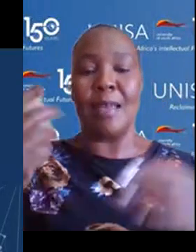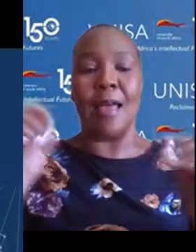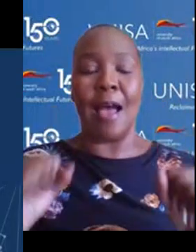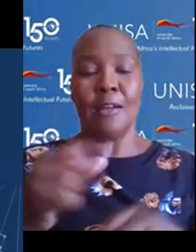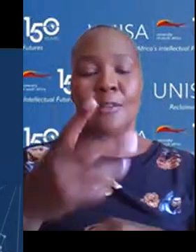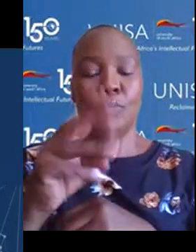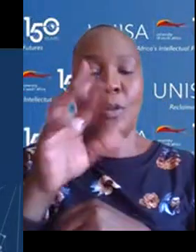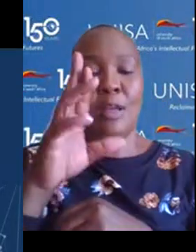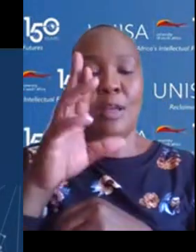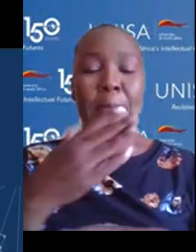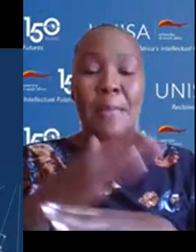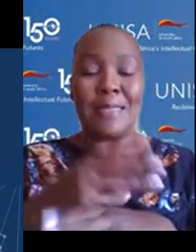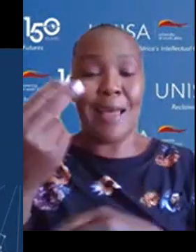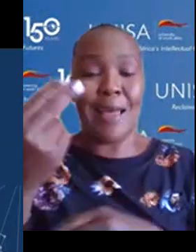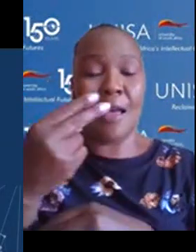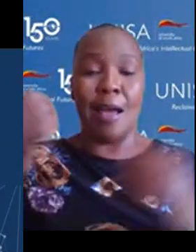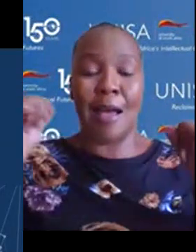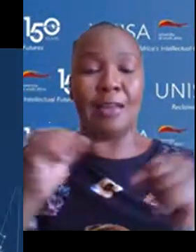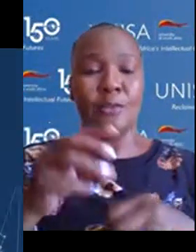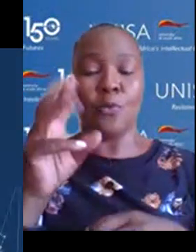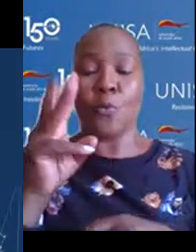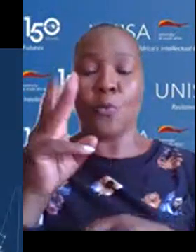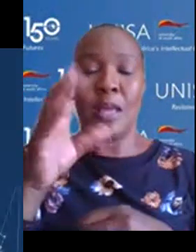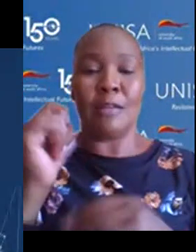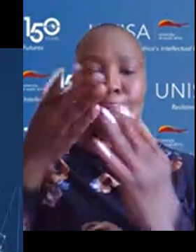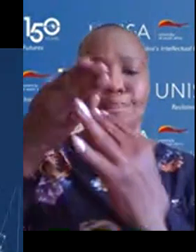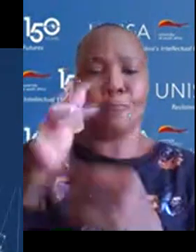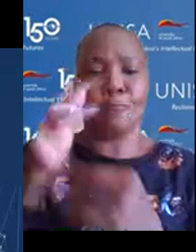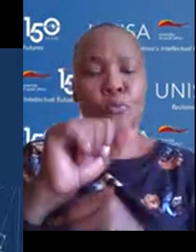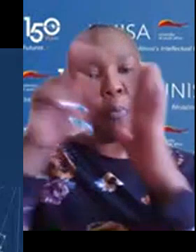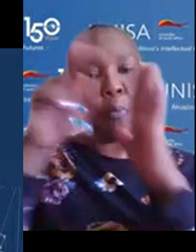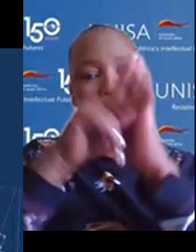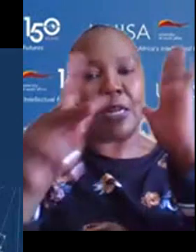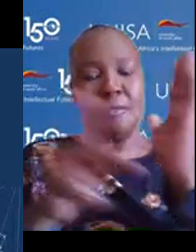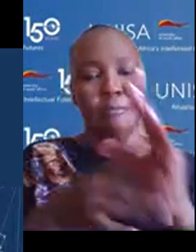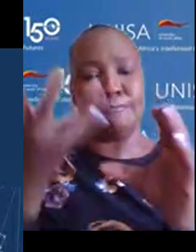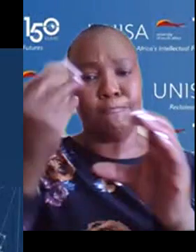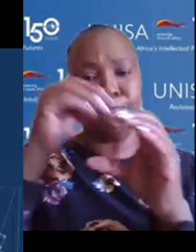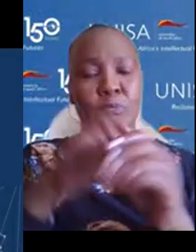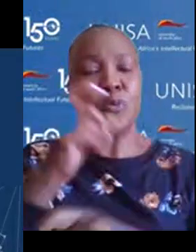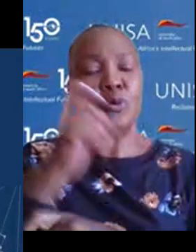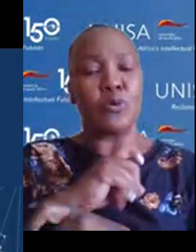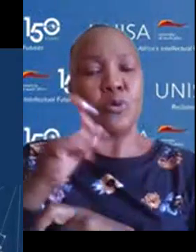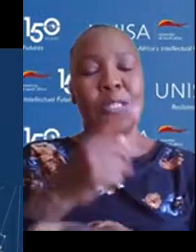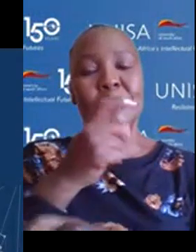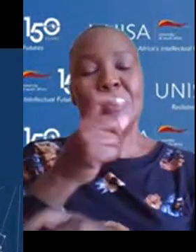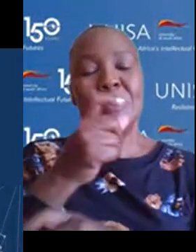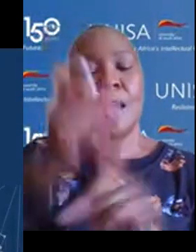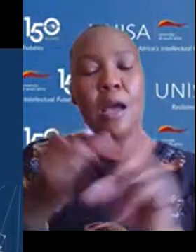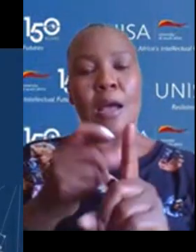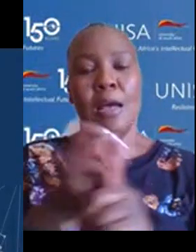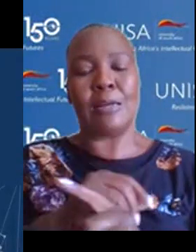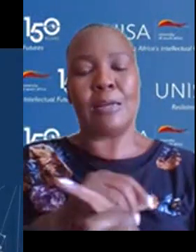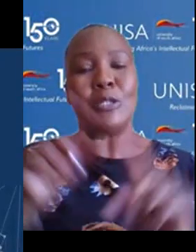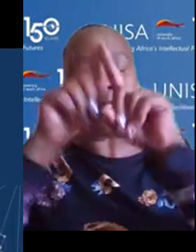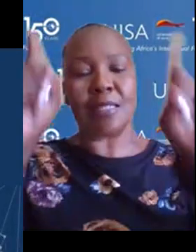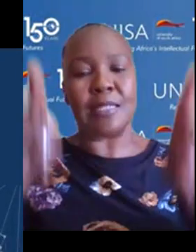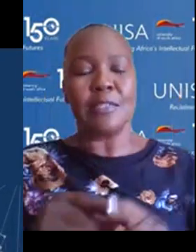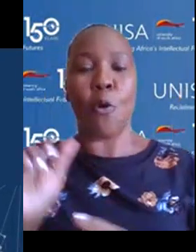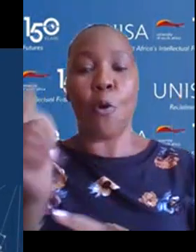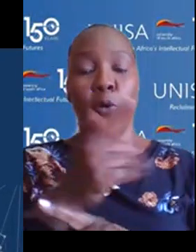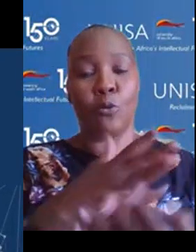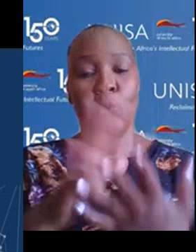it makes the hardware accessible to your programs, that your programs then can use it, like your speakers and your screen and all that